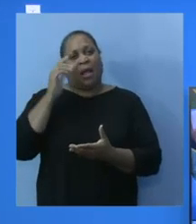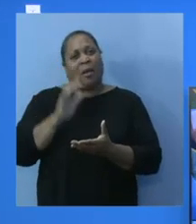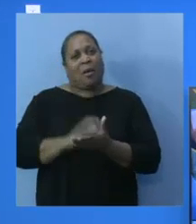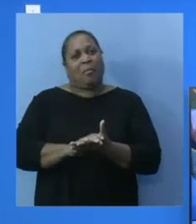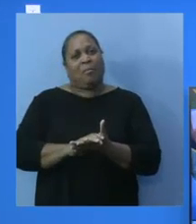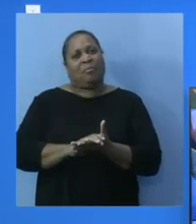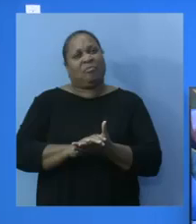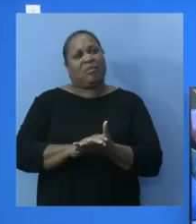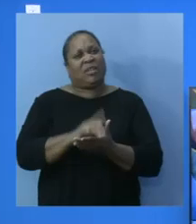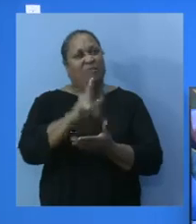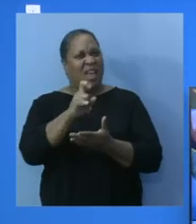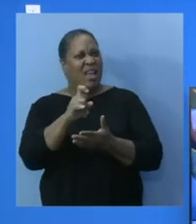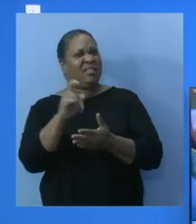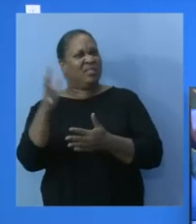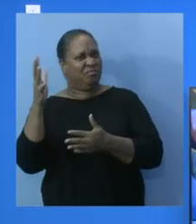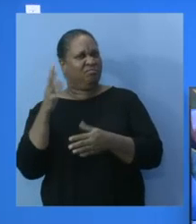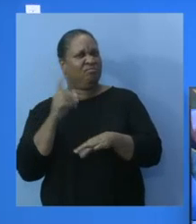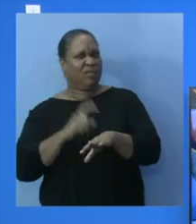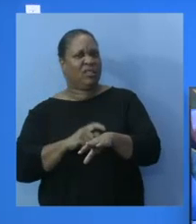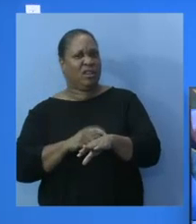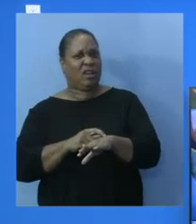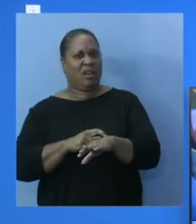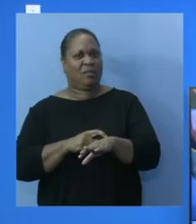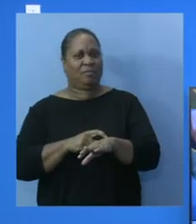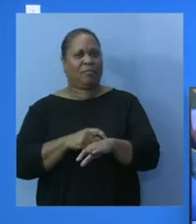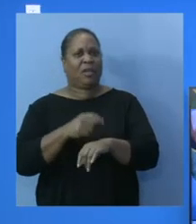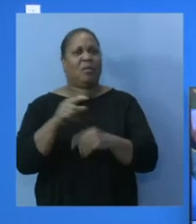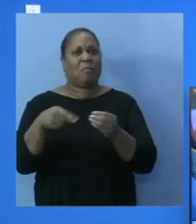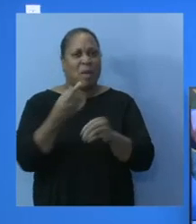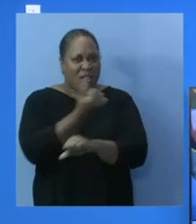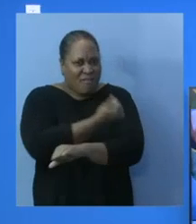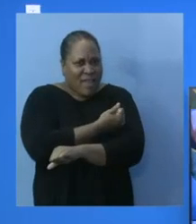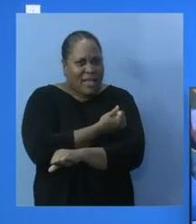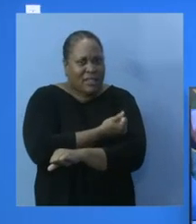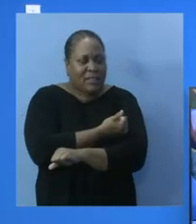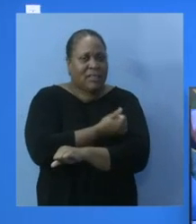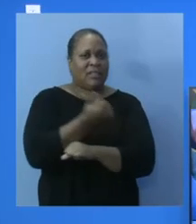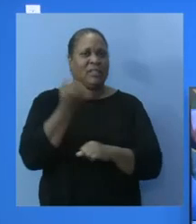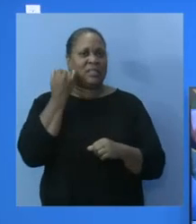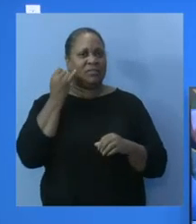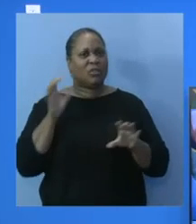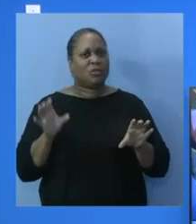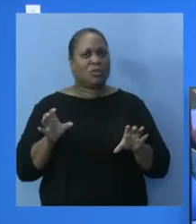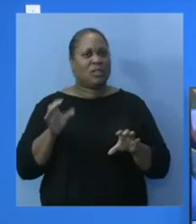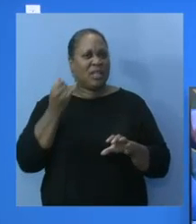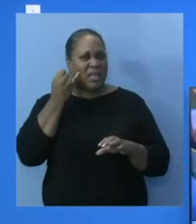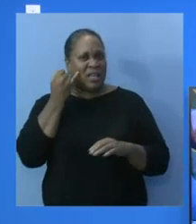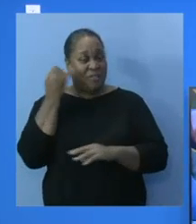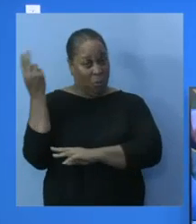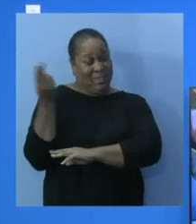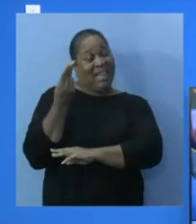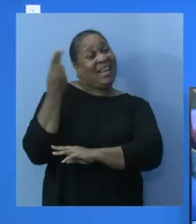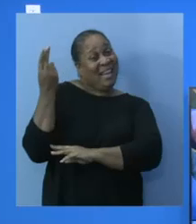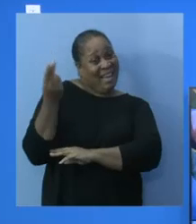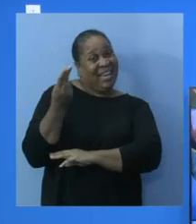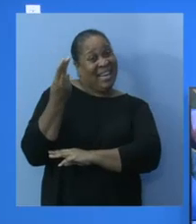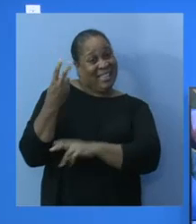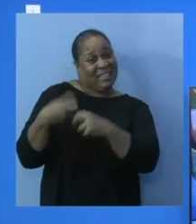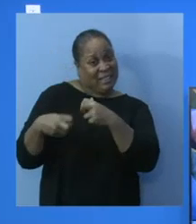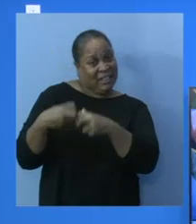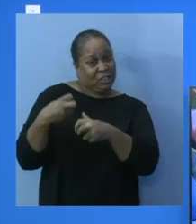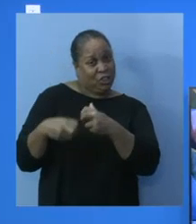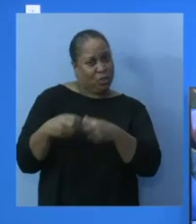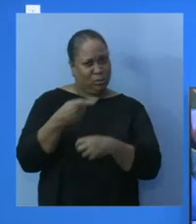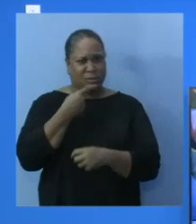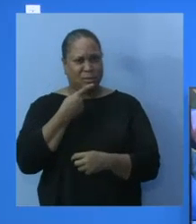at the time when you had mentioned it during the launch of the vaccine, whether it was to do with, whether there was a legacy issue to do with this. And you said,